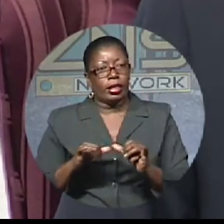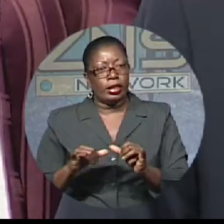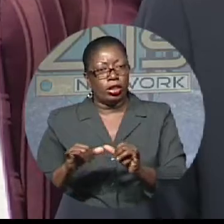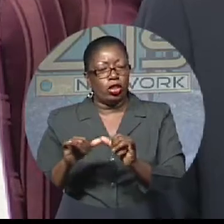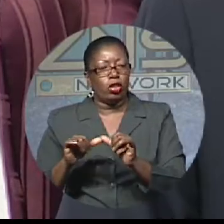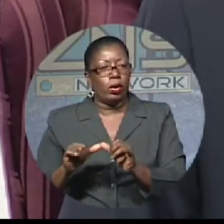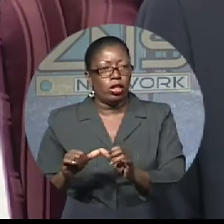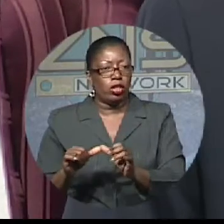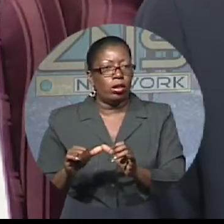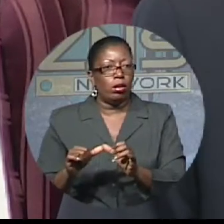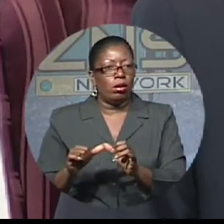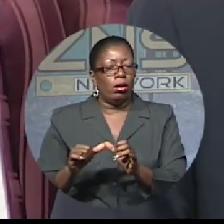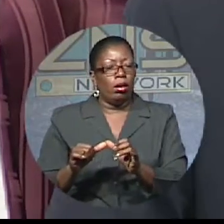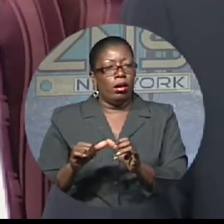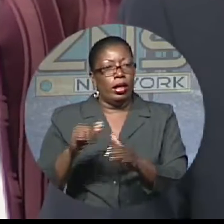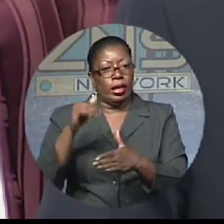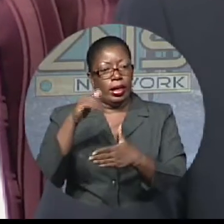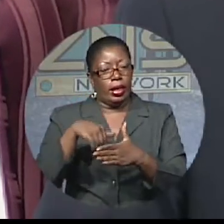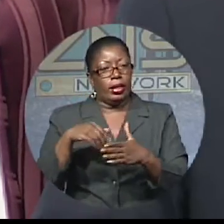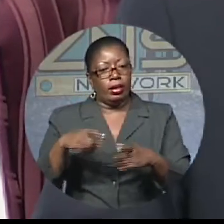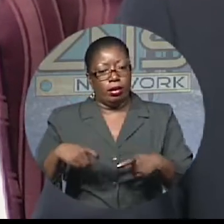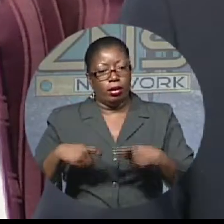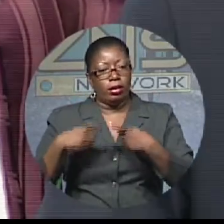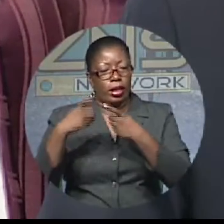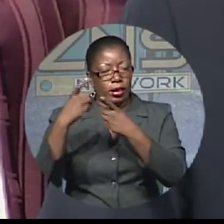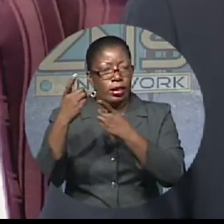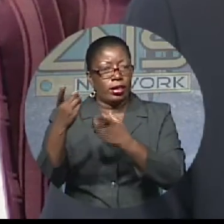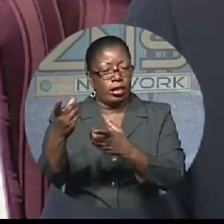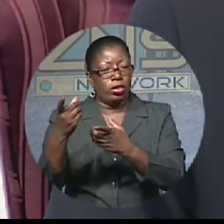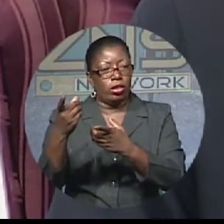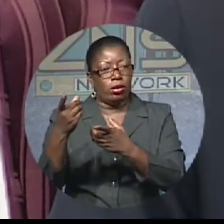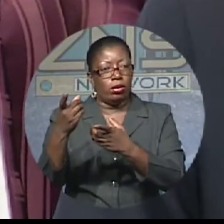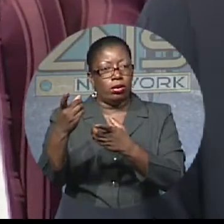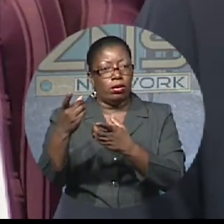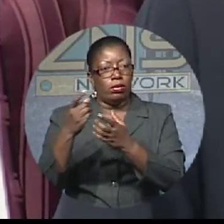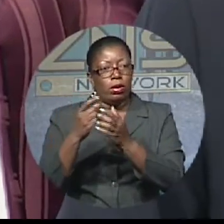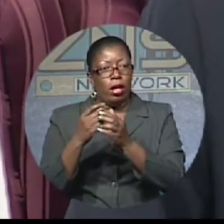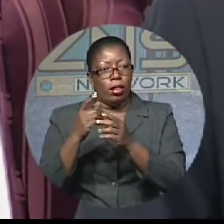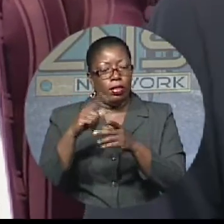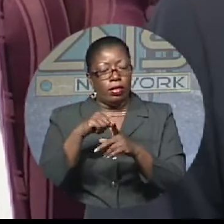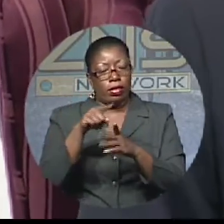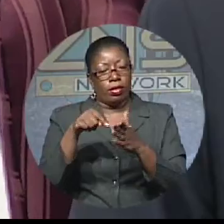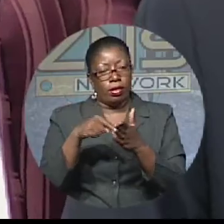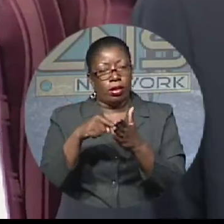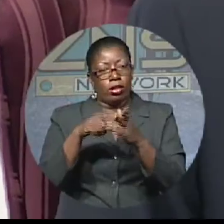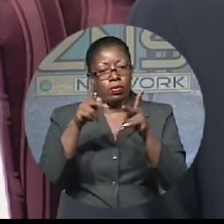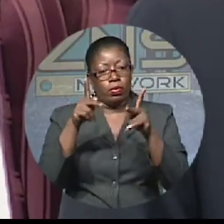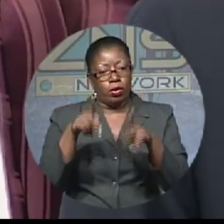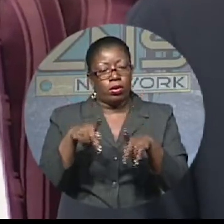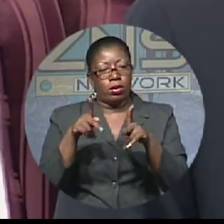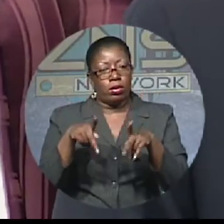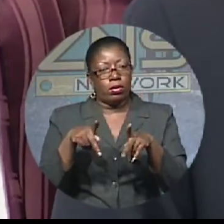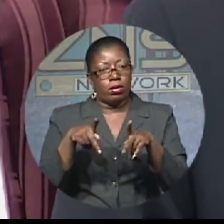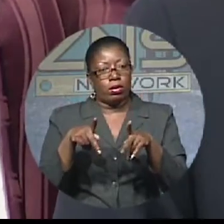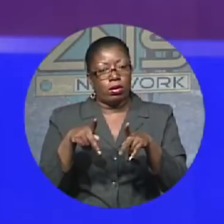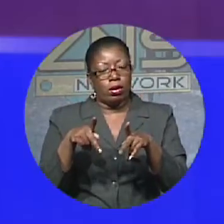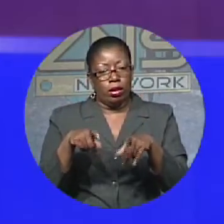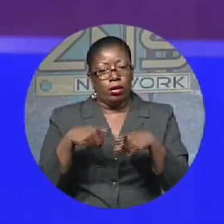of ministry in designating these persons to take over these